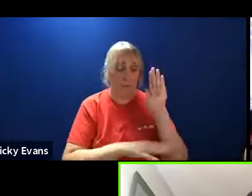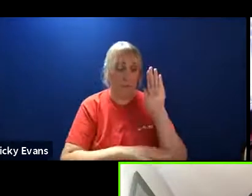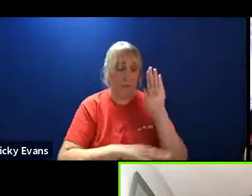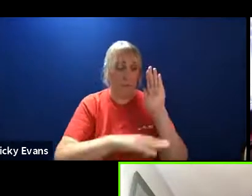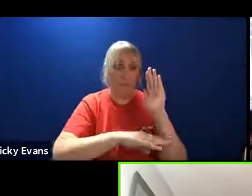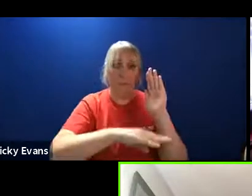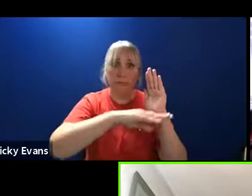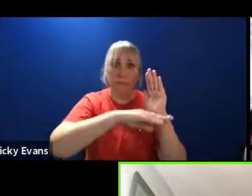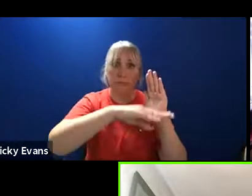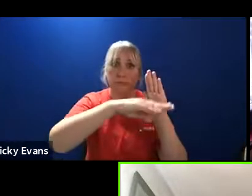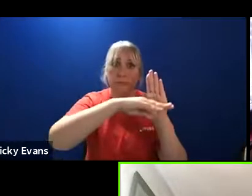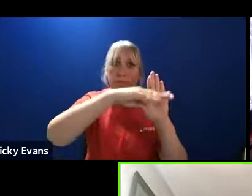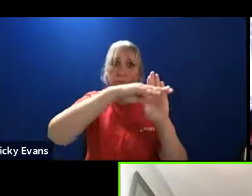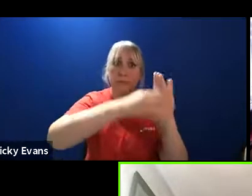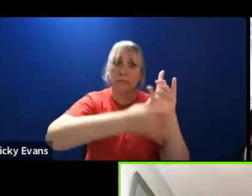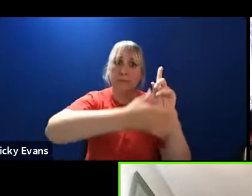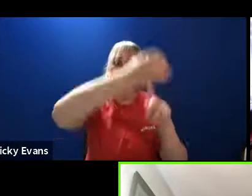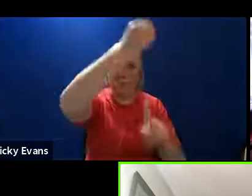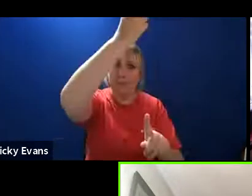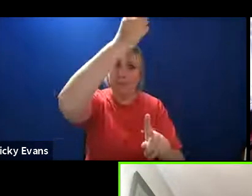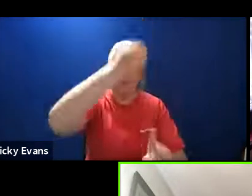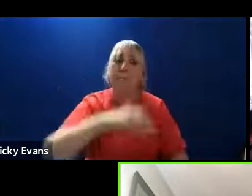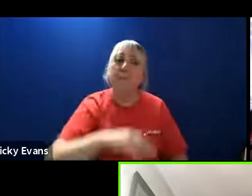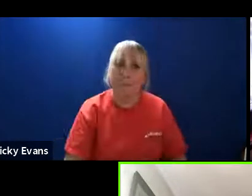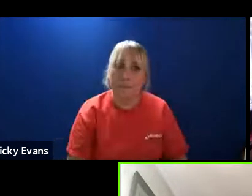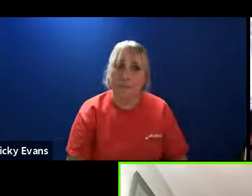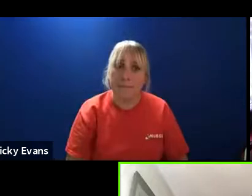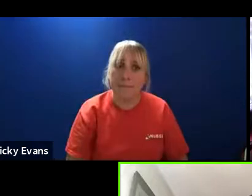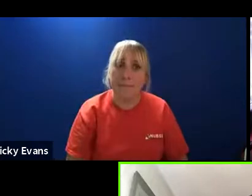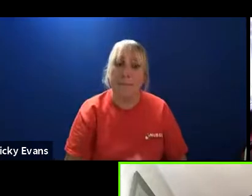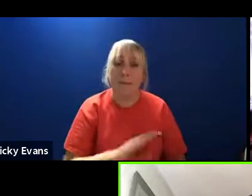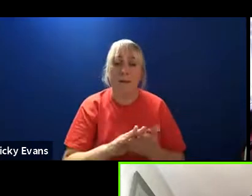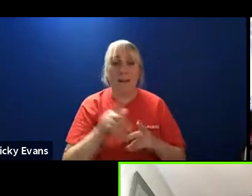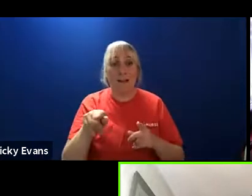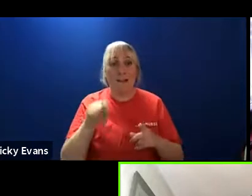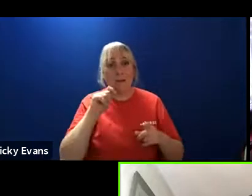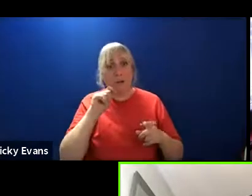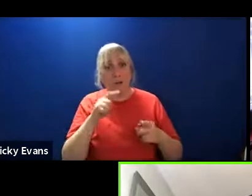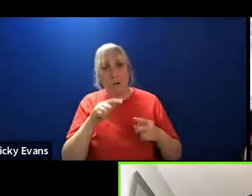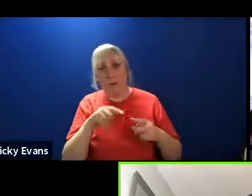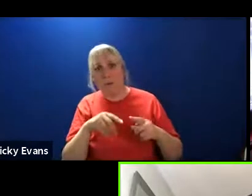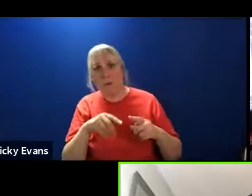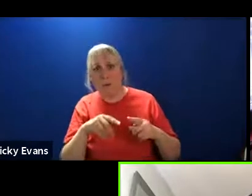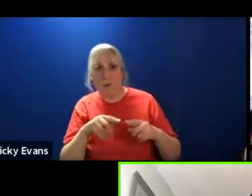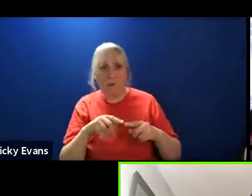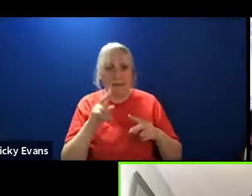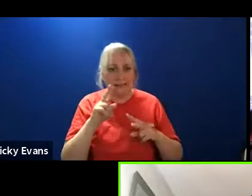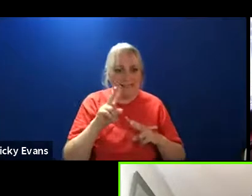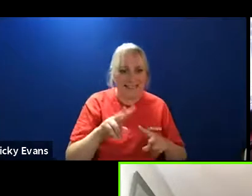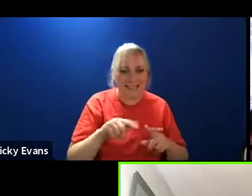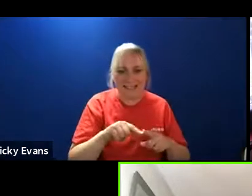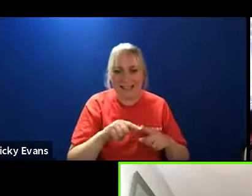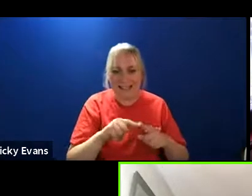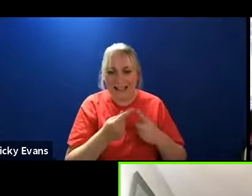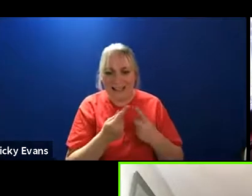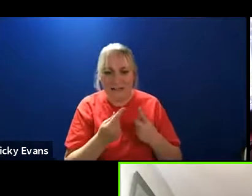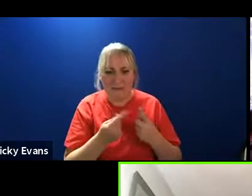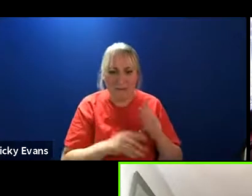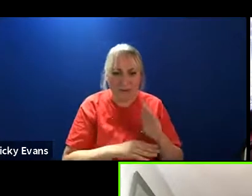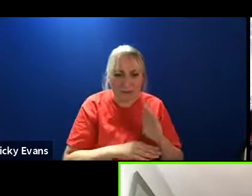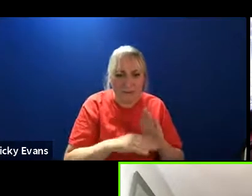choice and desires, but also kind of differentiated learning within that as well.